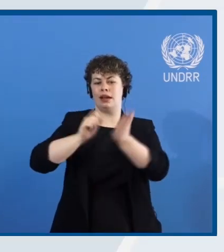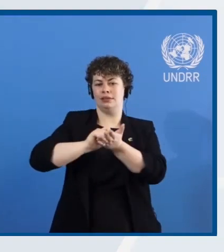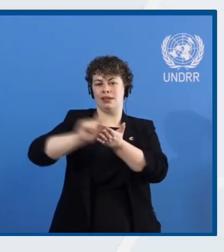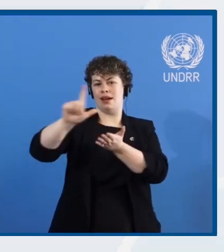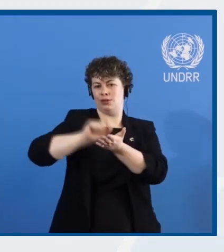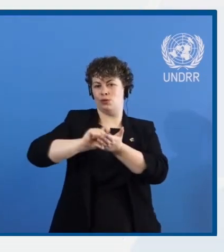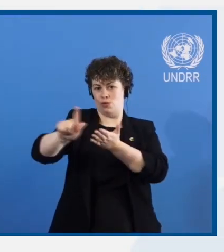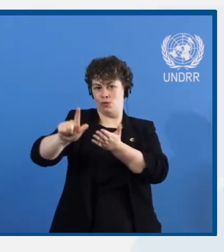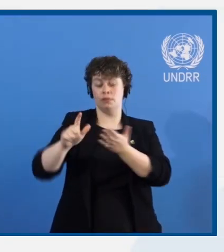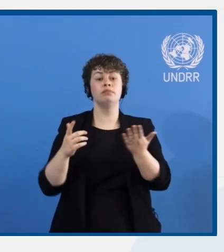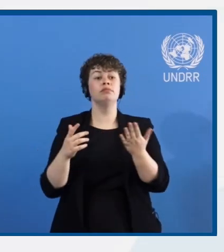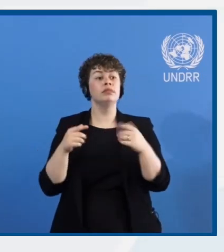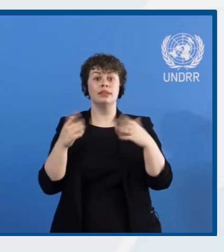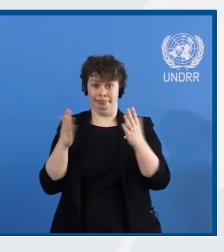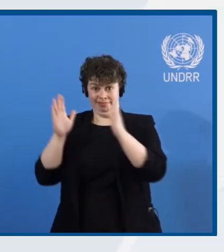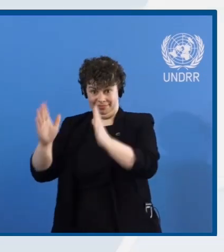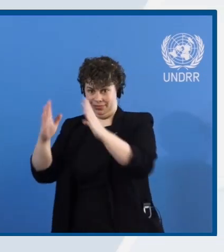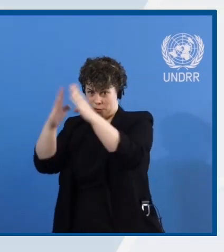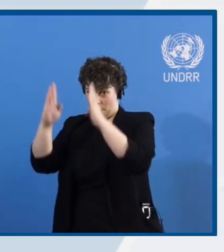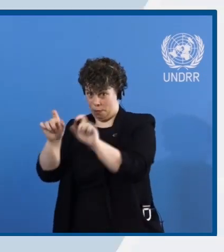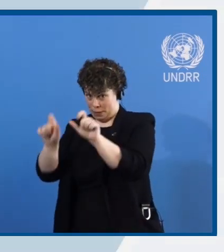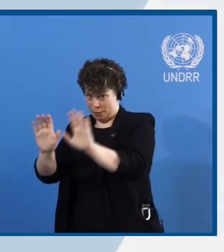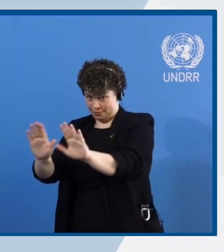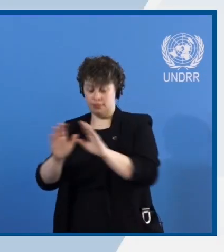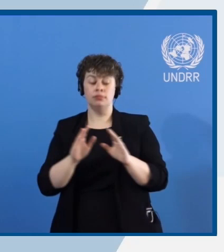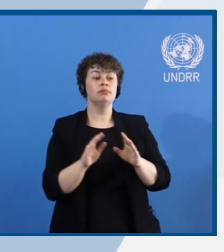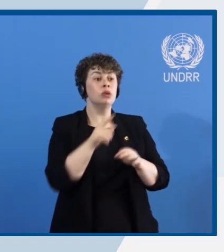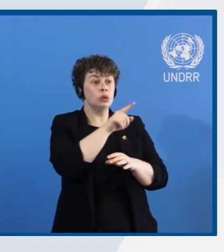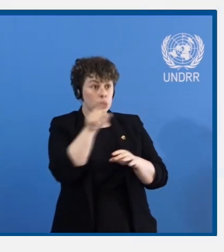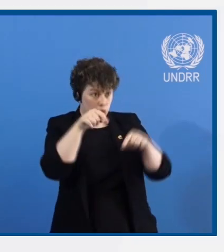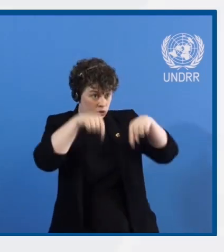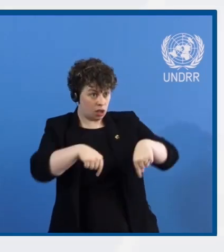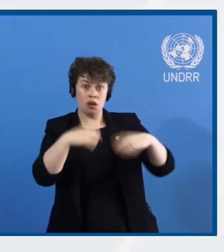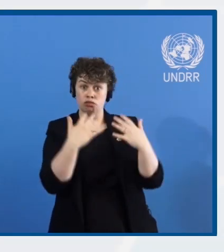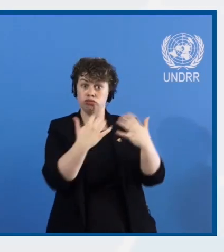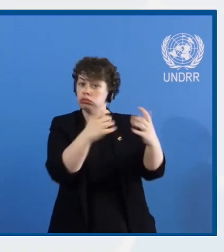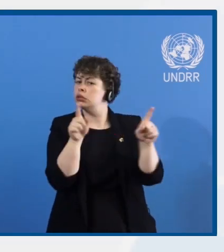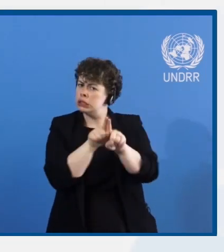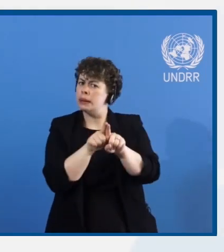In-room participants, all of you here, can connect on slido.com, that's